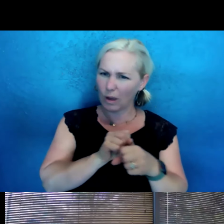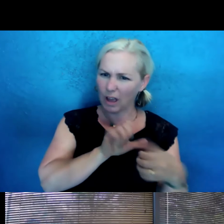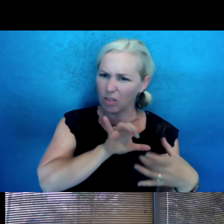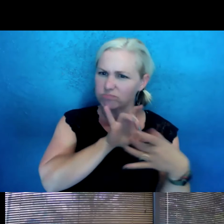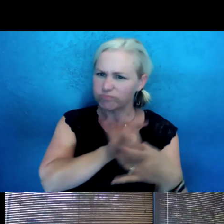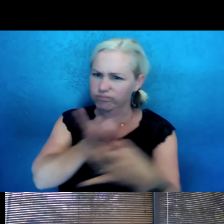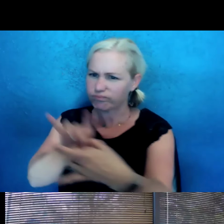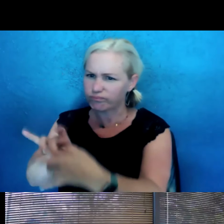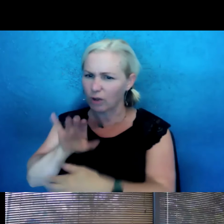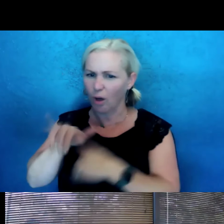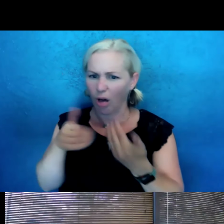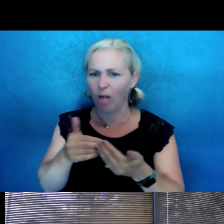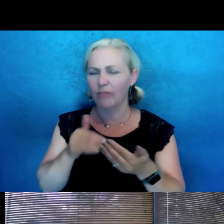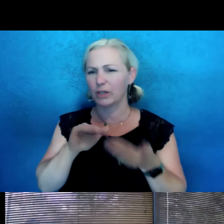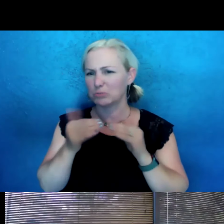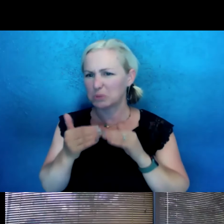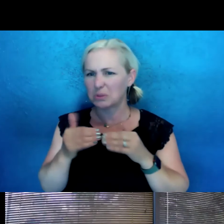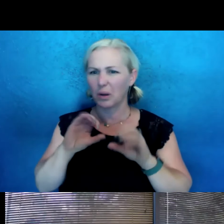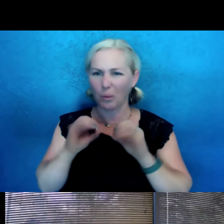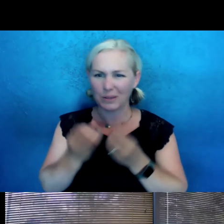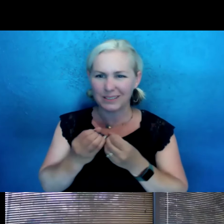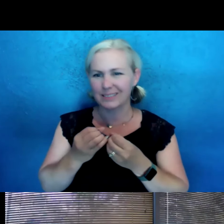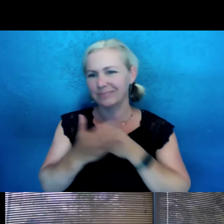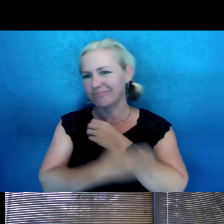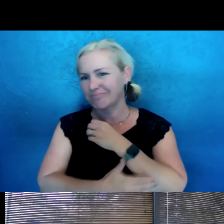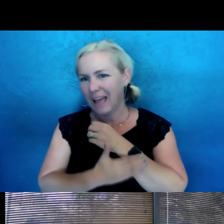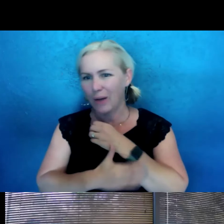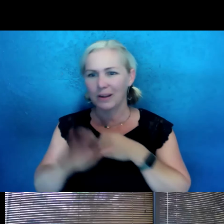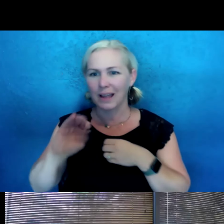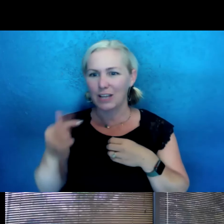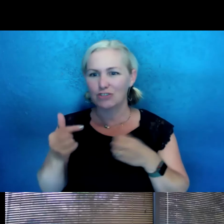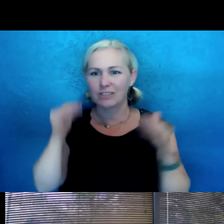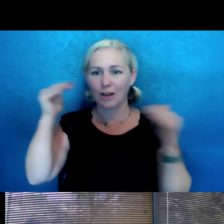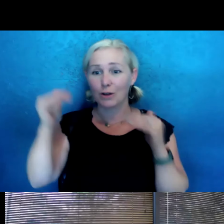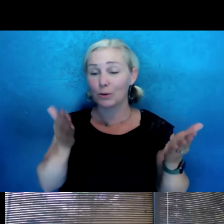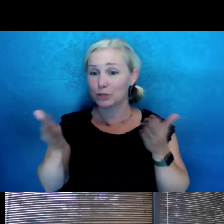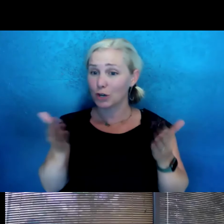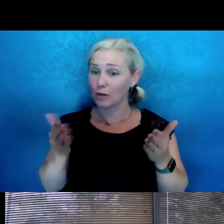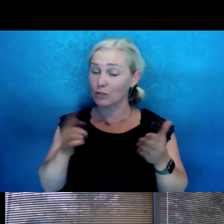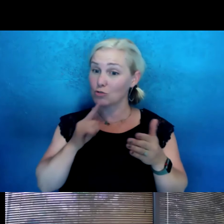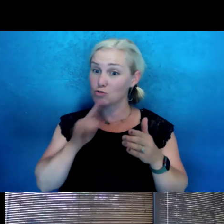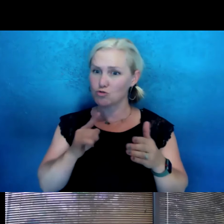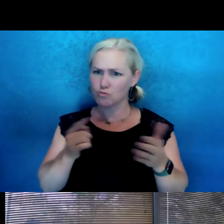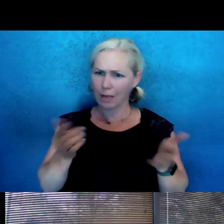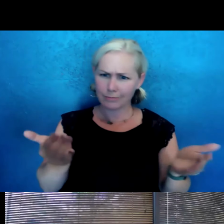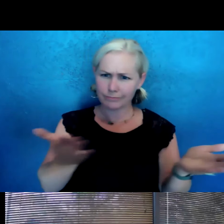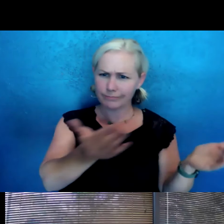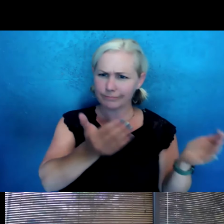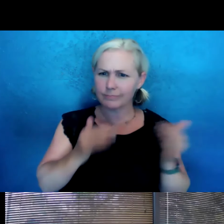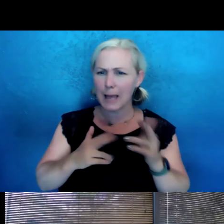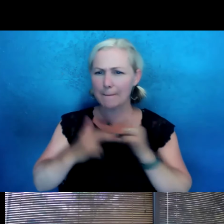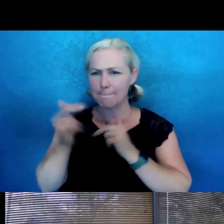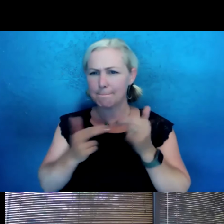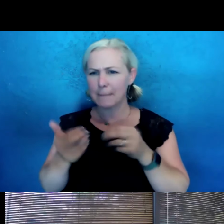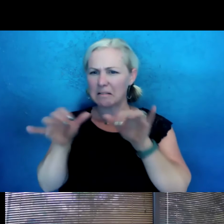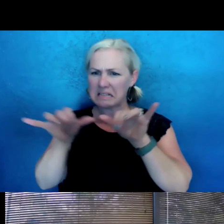organizations and the county aging and adult services to weave these spokes and to really build the system that